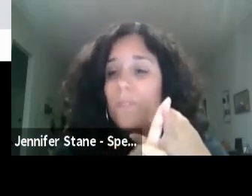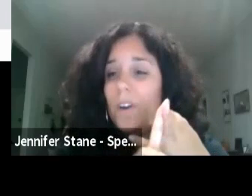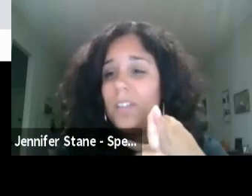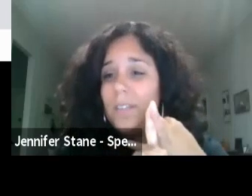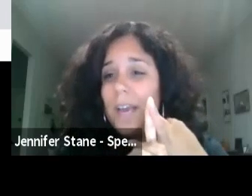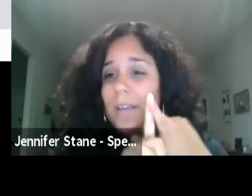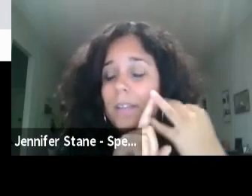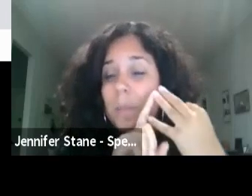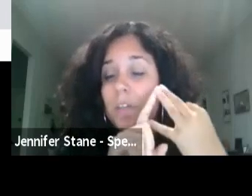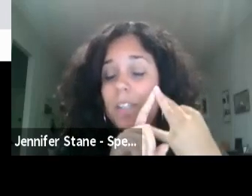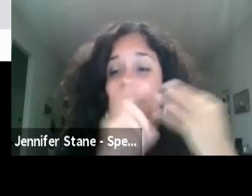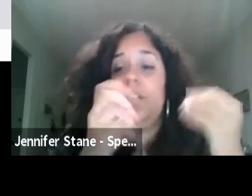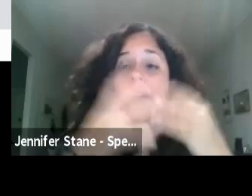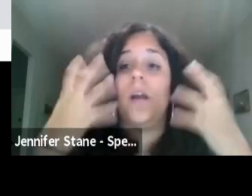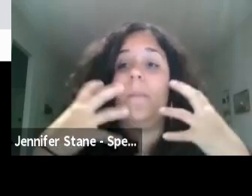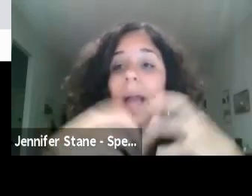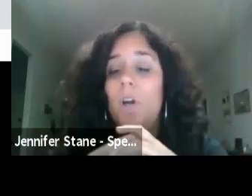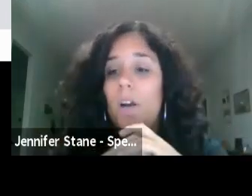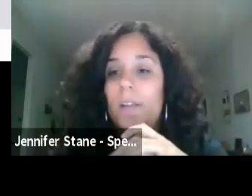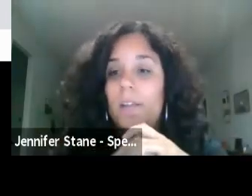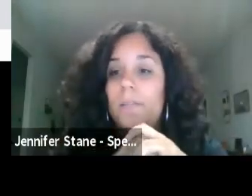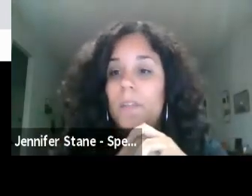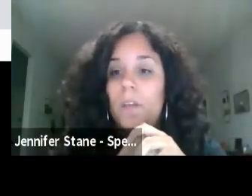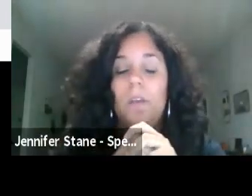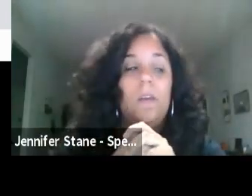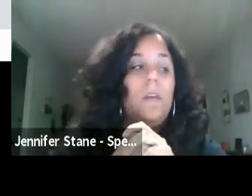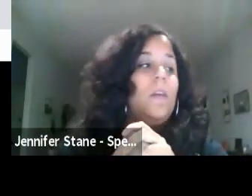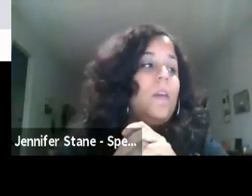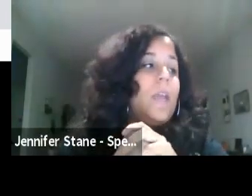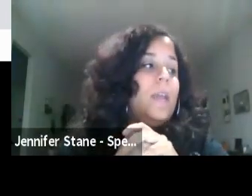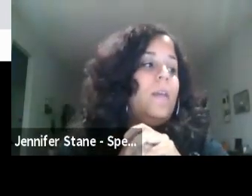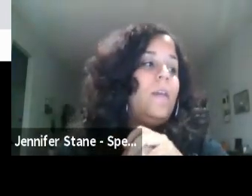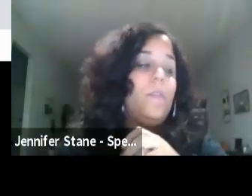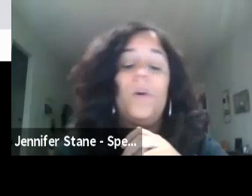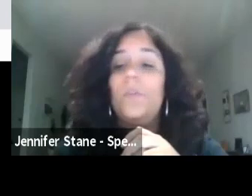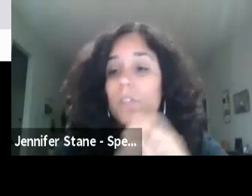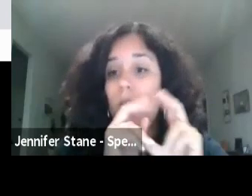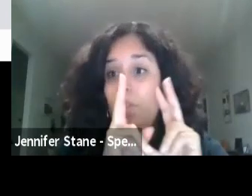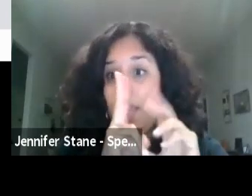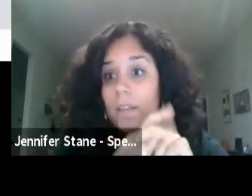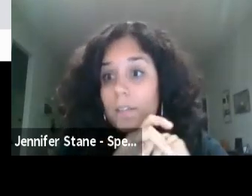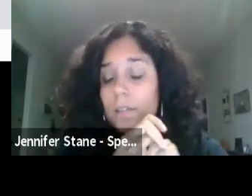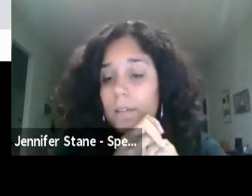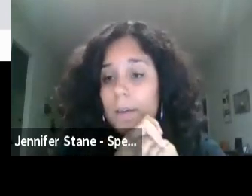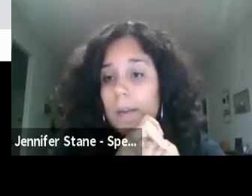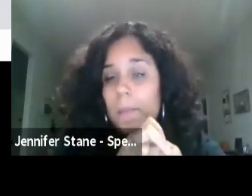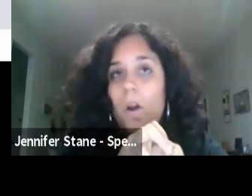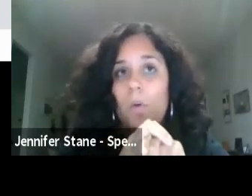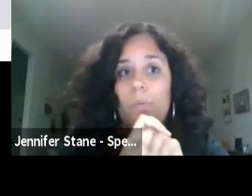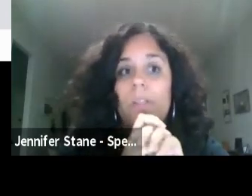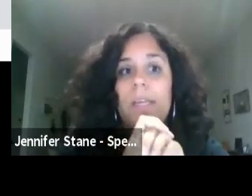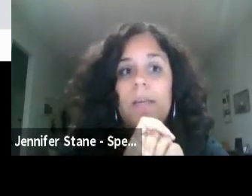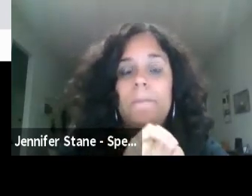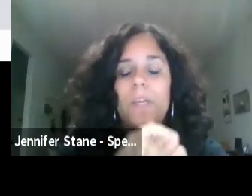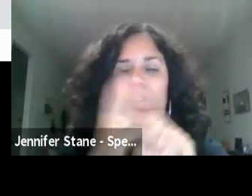it will reverse that demineralization. It'll come back to hardness. And those two things